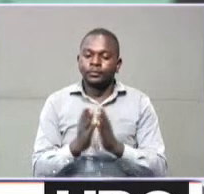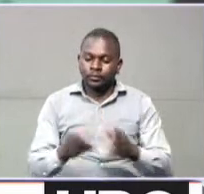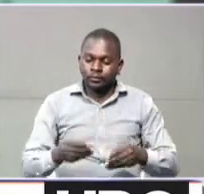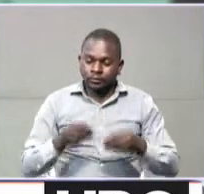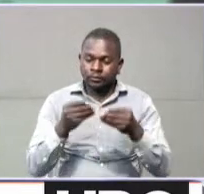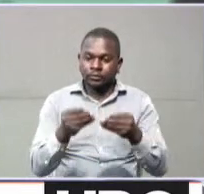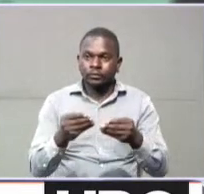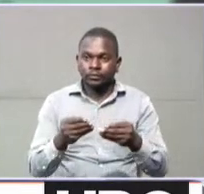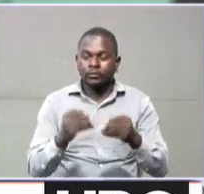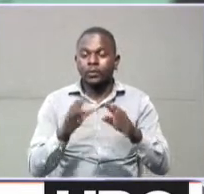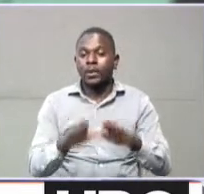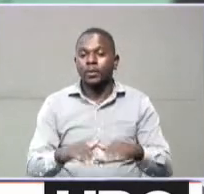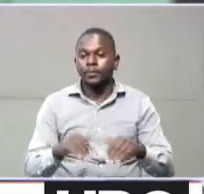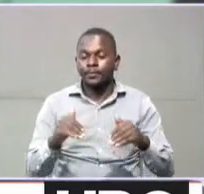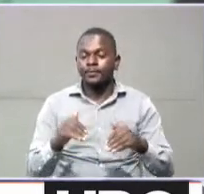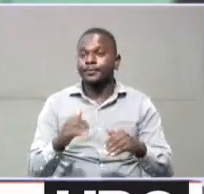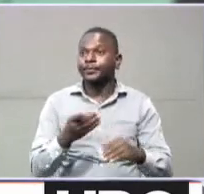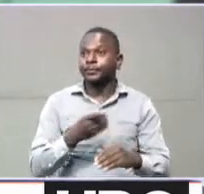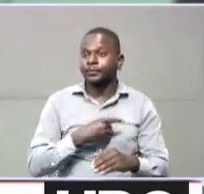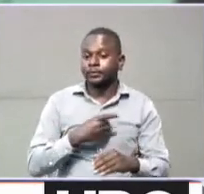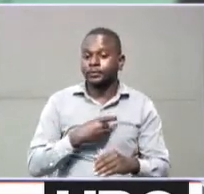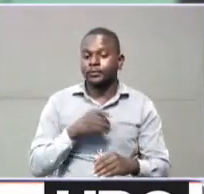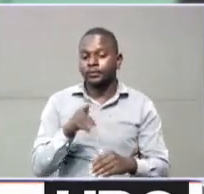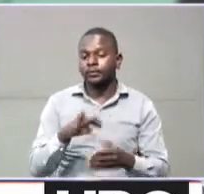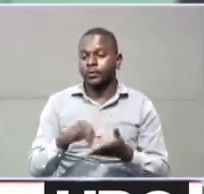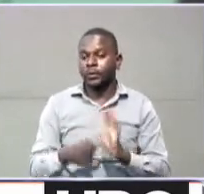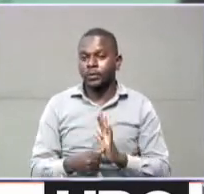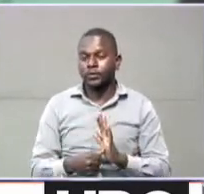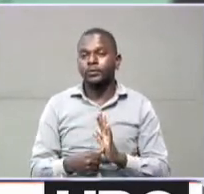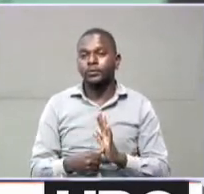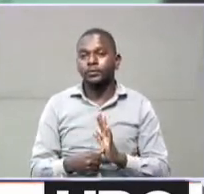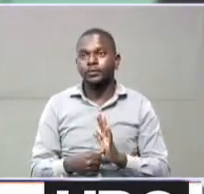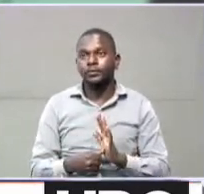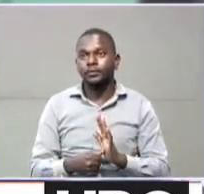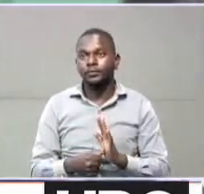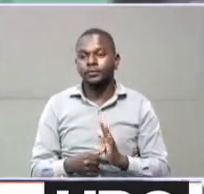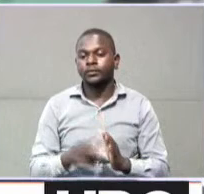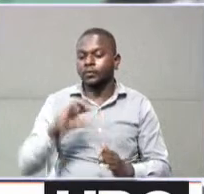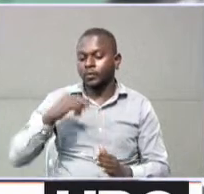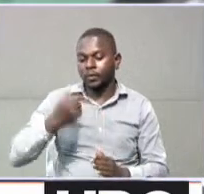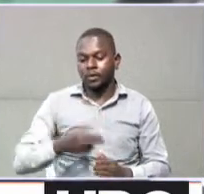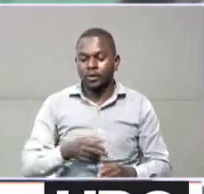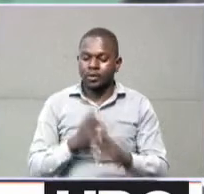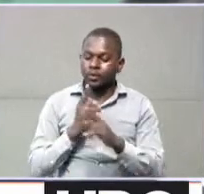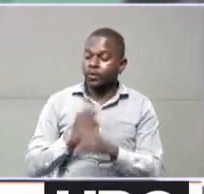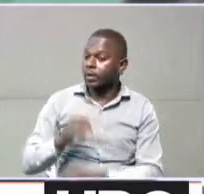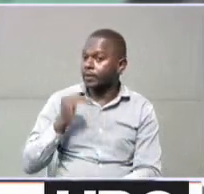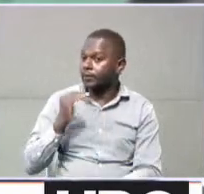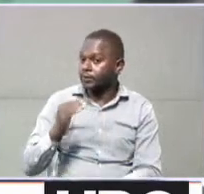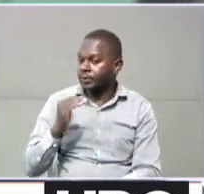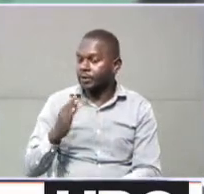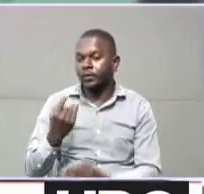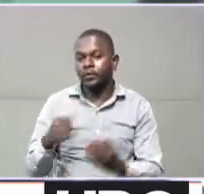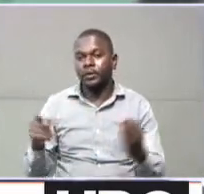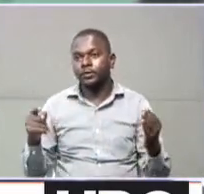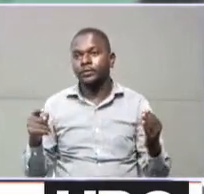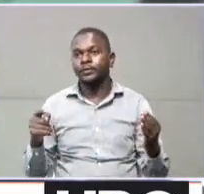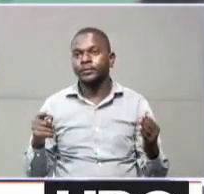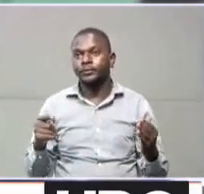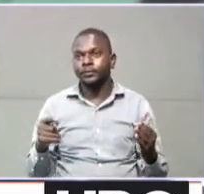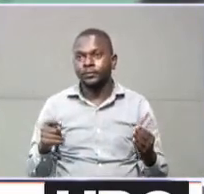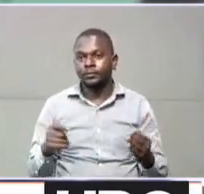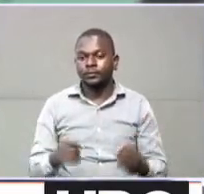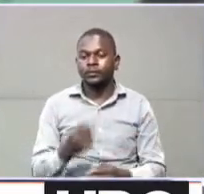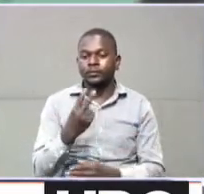this parliament an update on this matter my response right honorable speaker is that